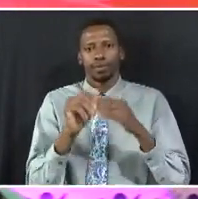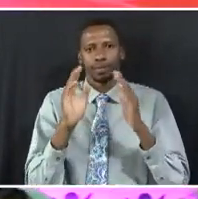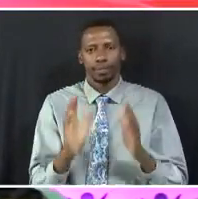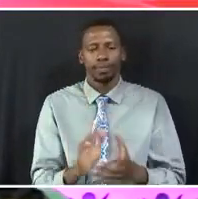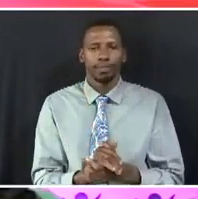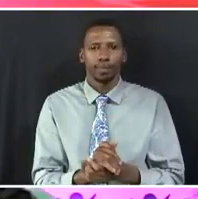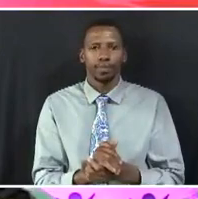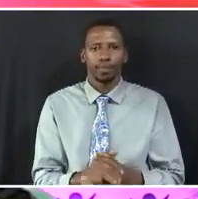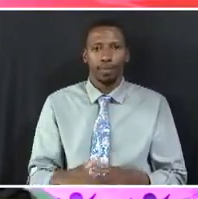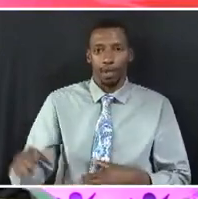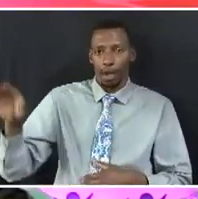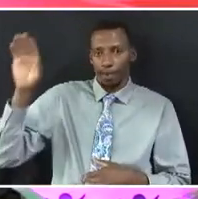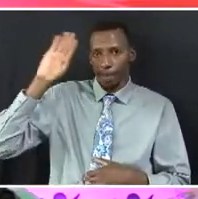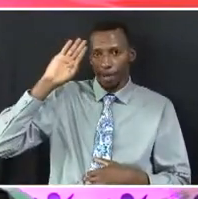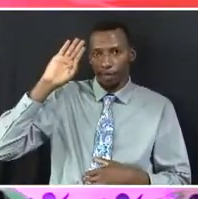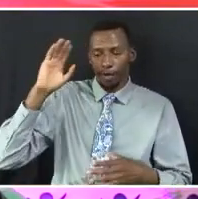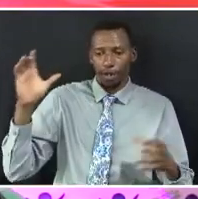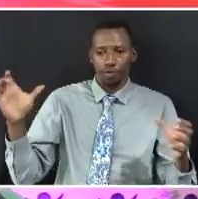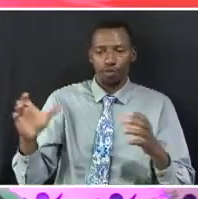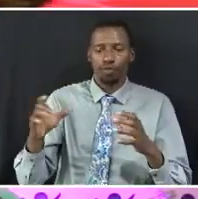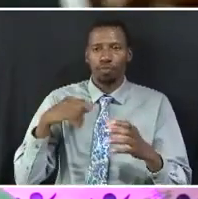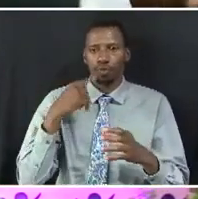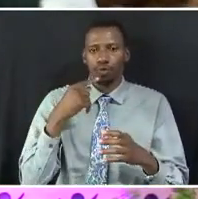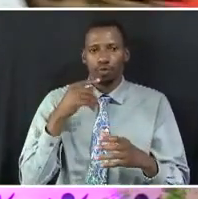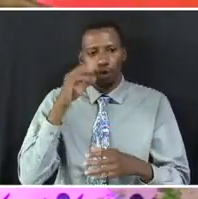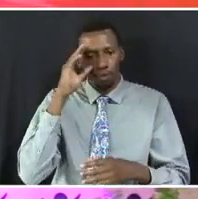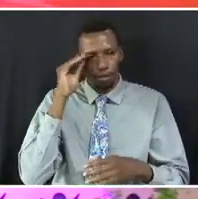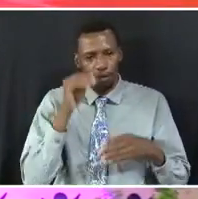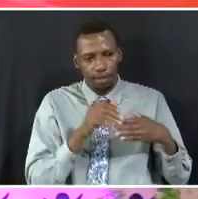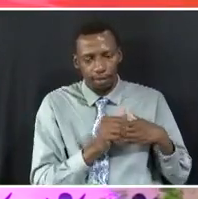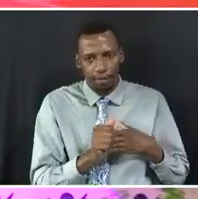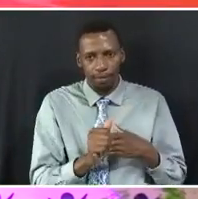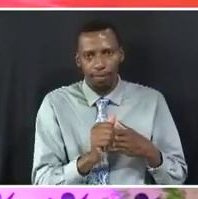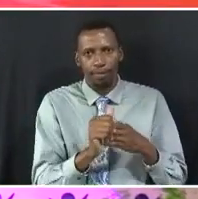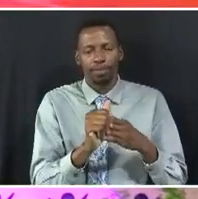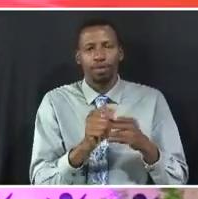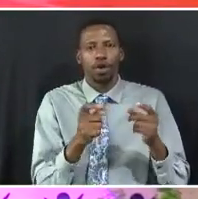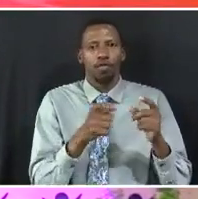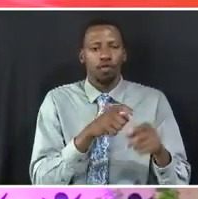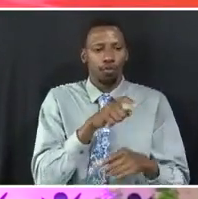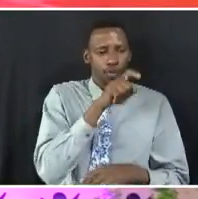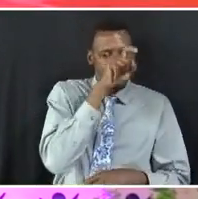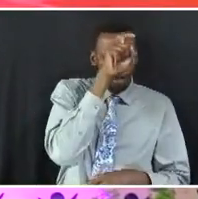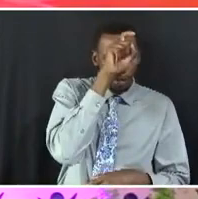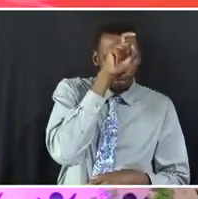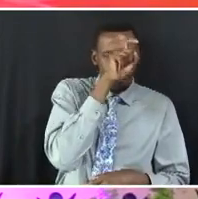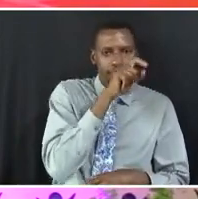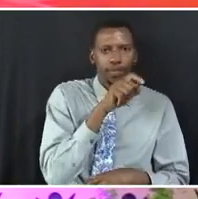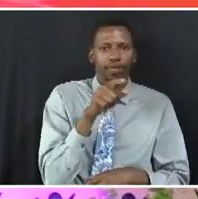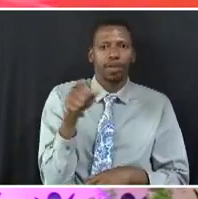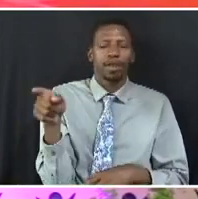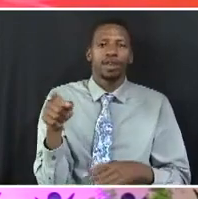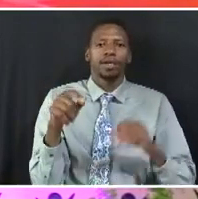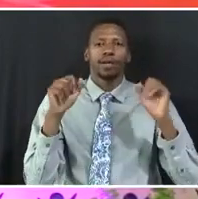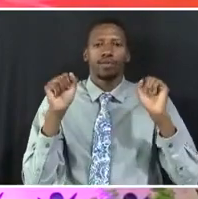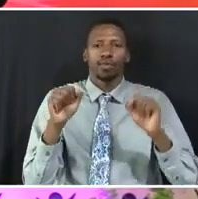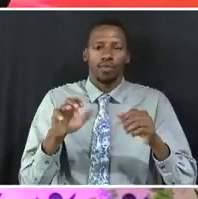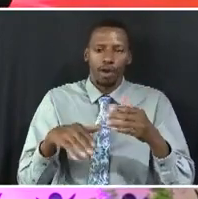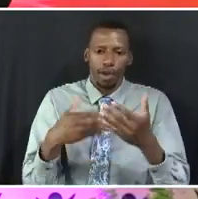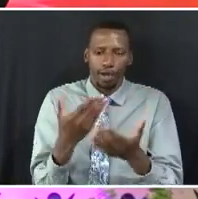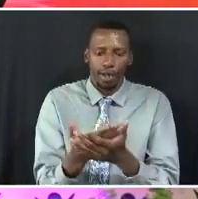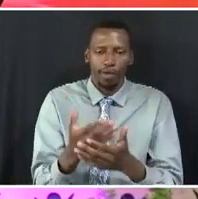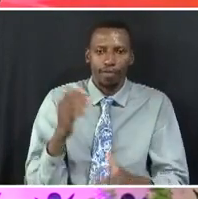The pathfinders that Moses led from Egypt were able to reach